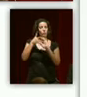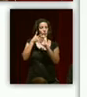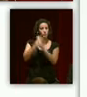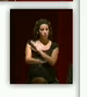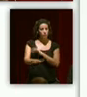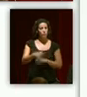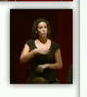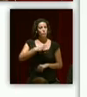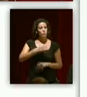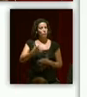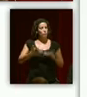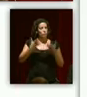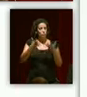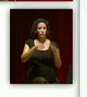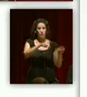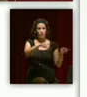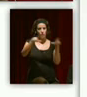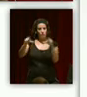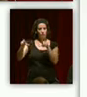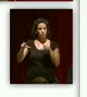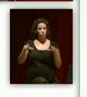achieving is to enable